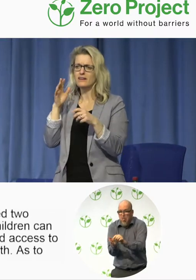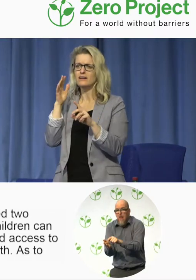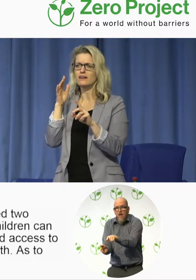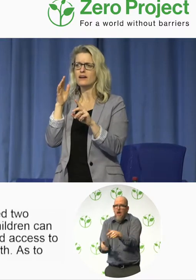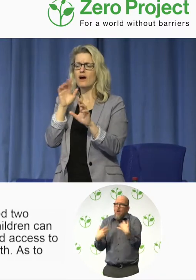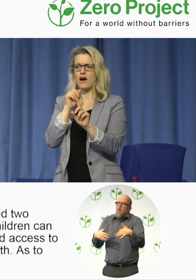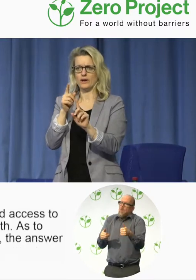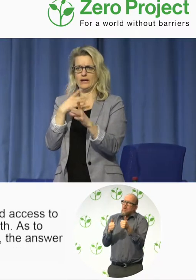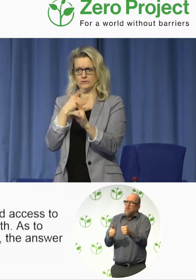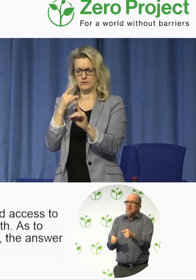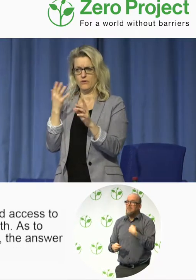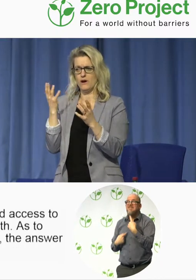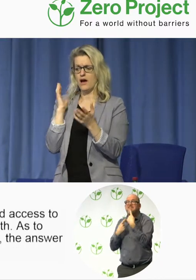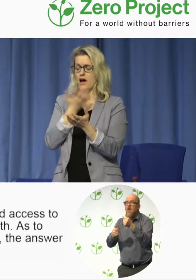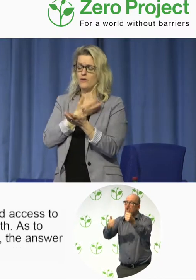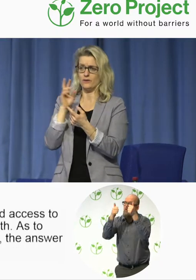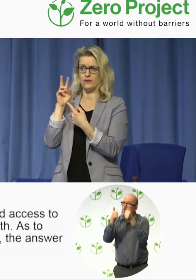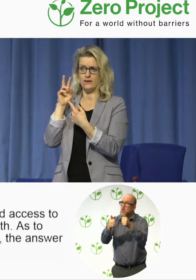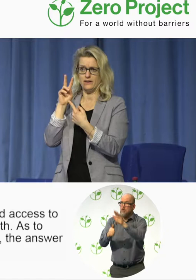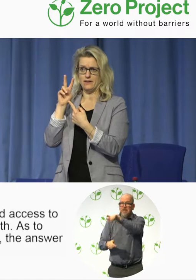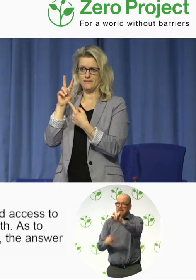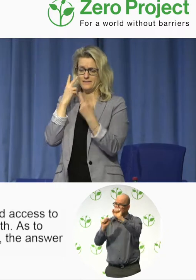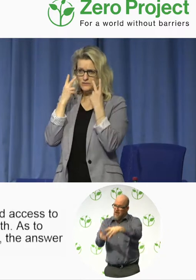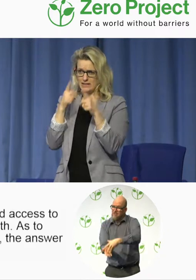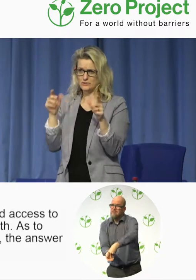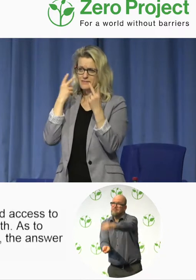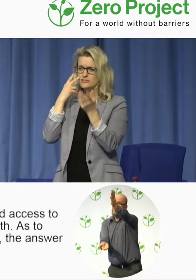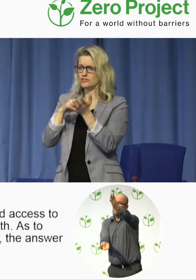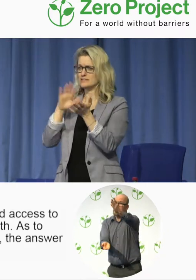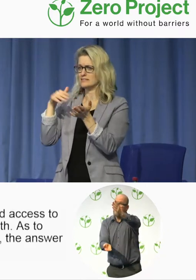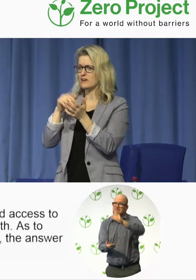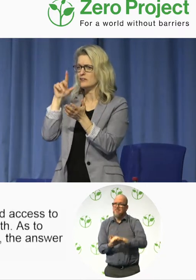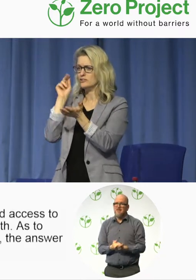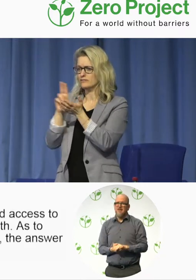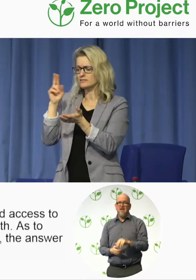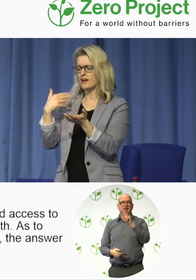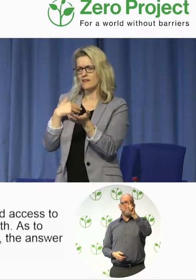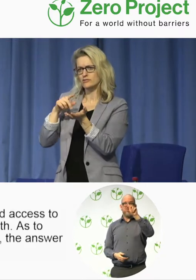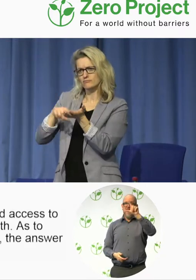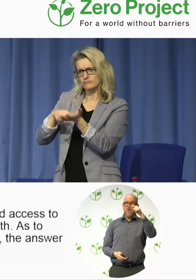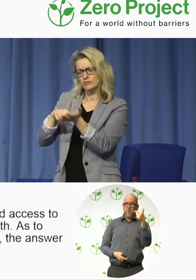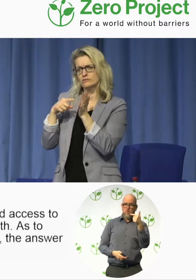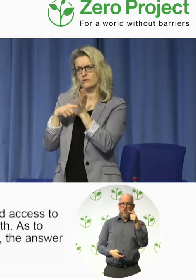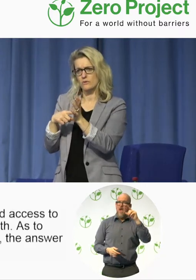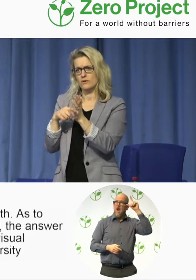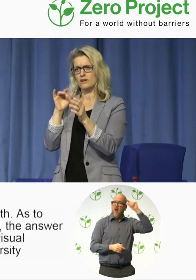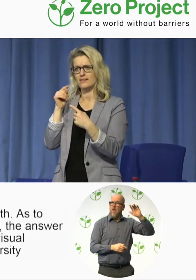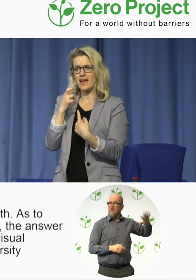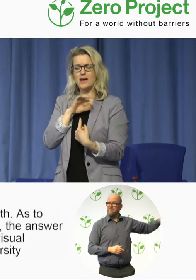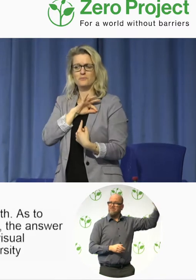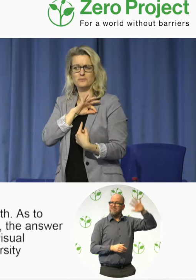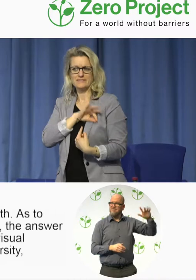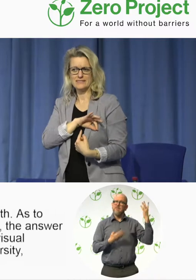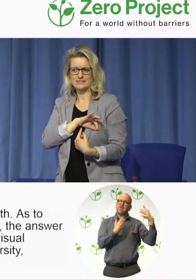is absolutely. What's actually interesting is that at the Visual Language and Visual Learning Center